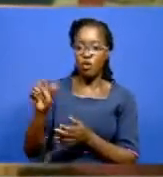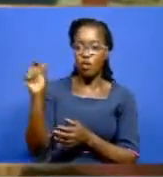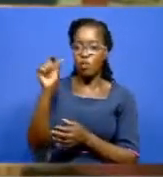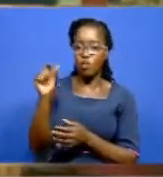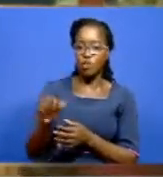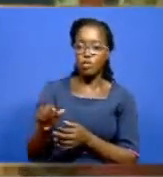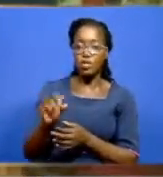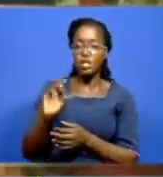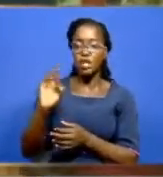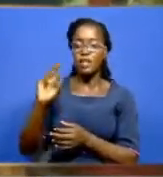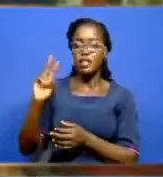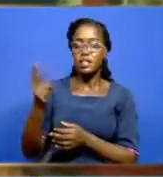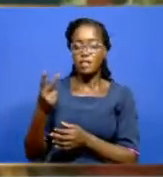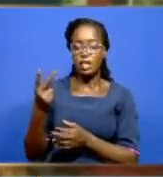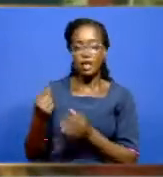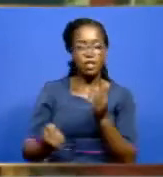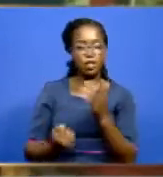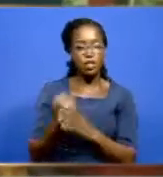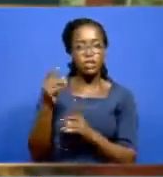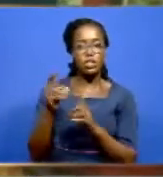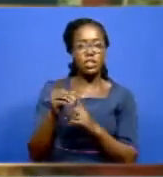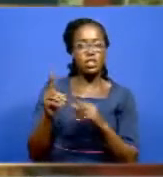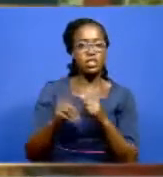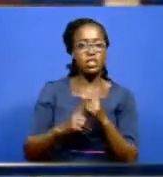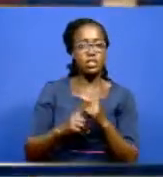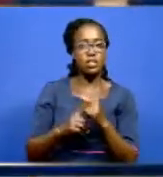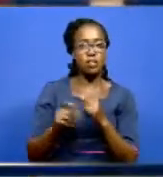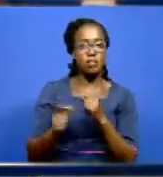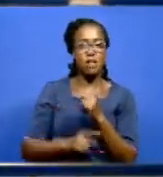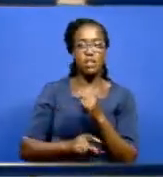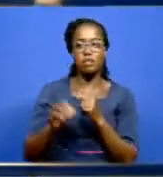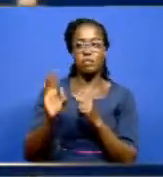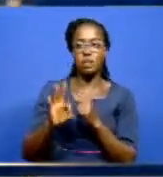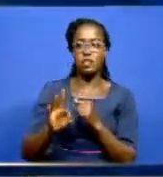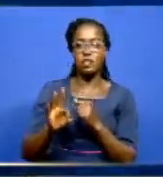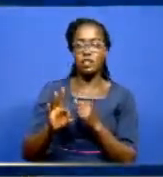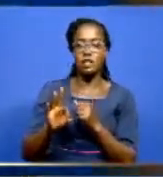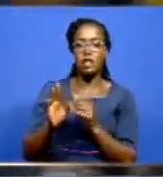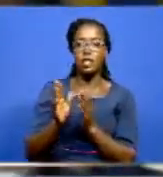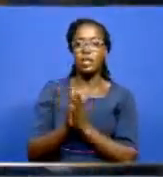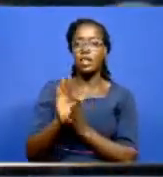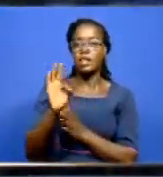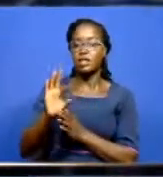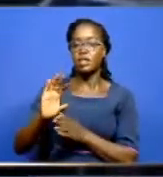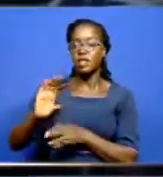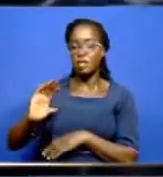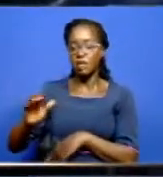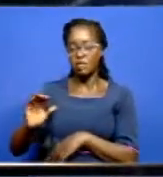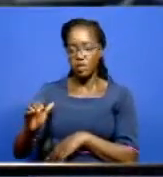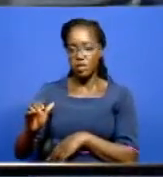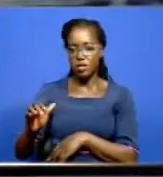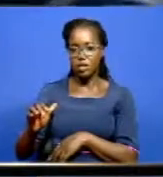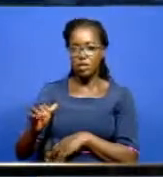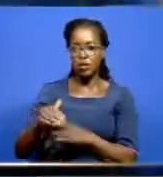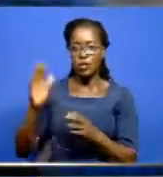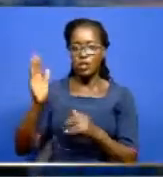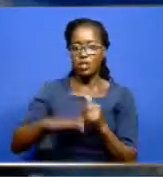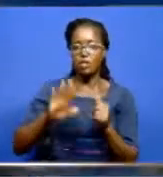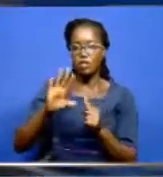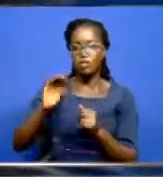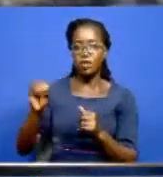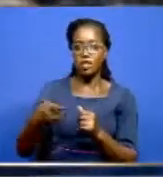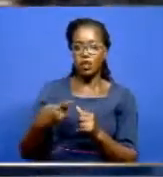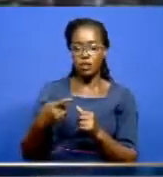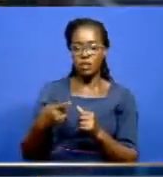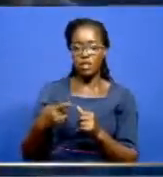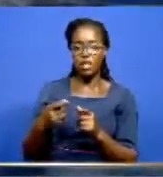second phase, which was launched on 6th March, will take into account the provinces of Kwilu, Kwango, and Maidombe. More than 50,000 gas